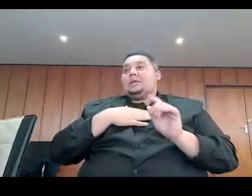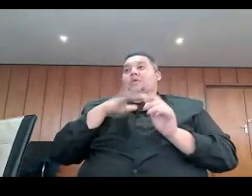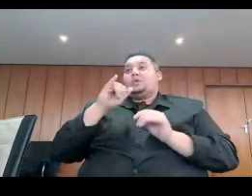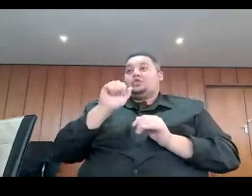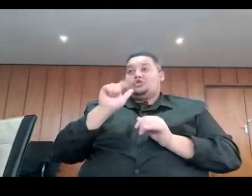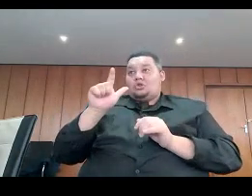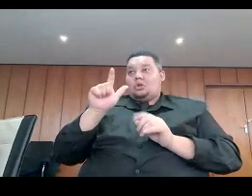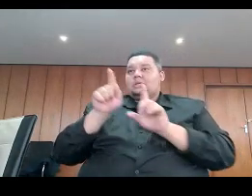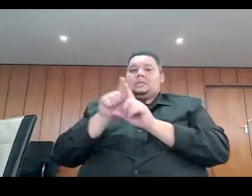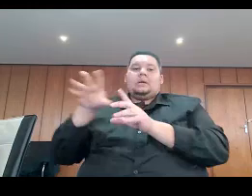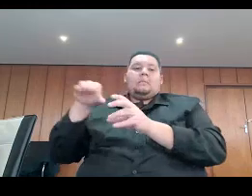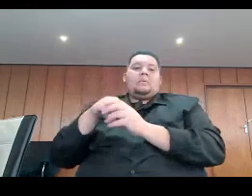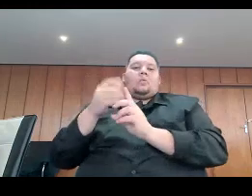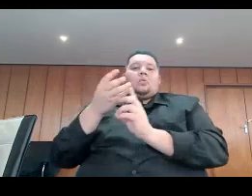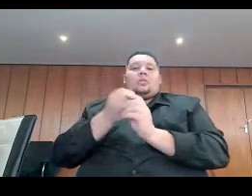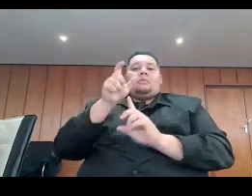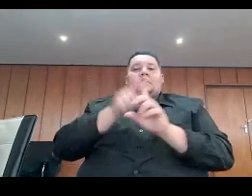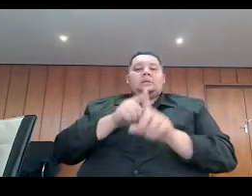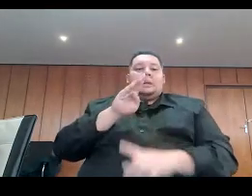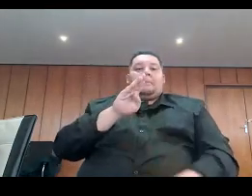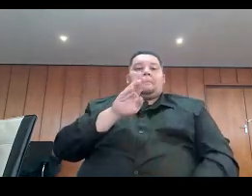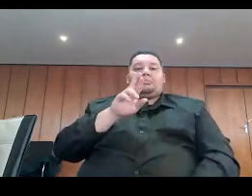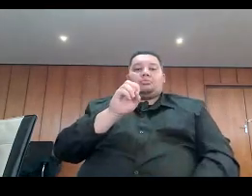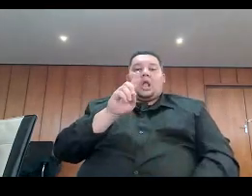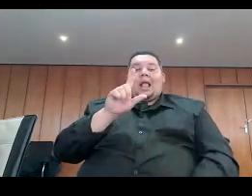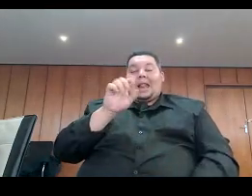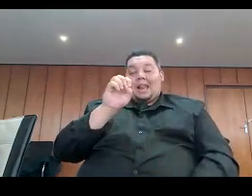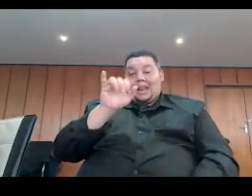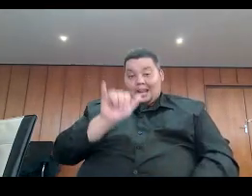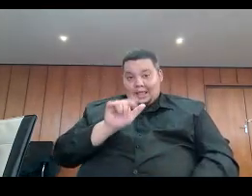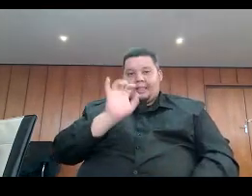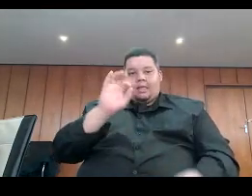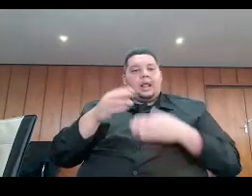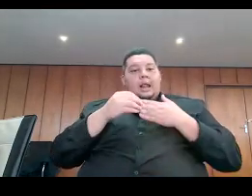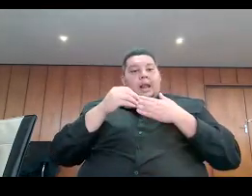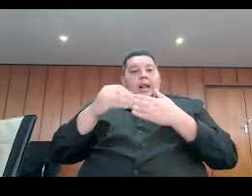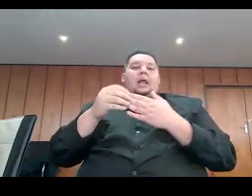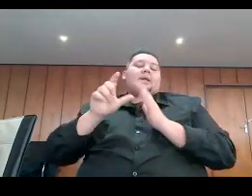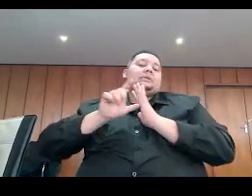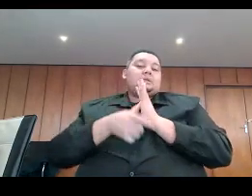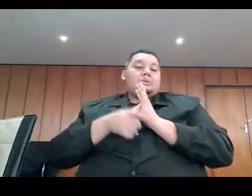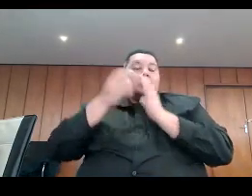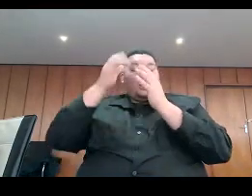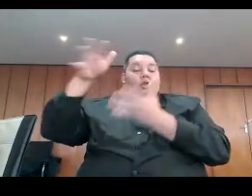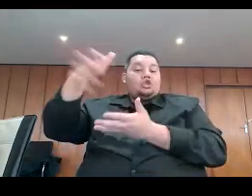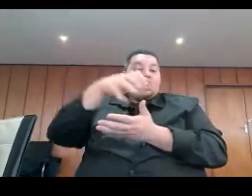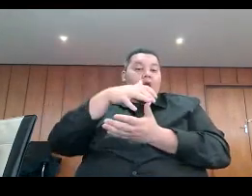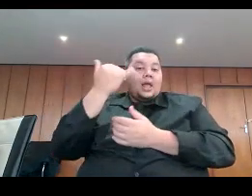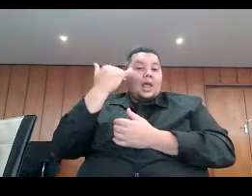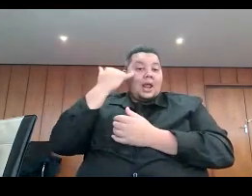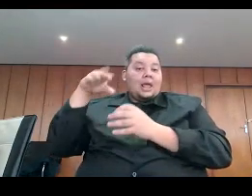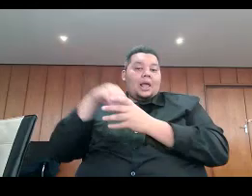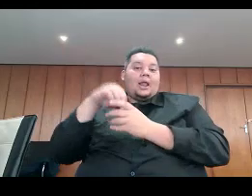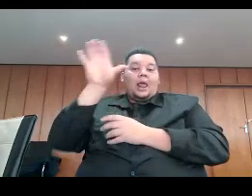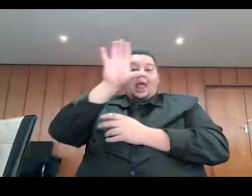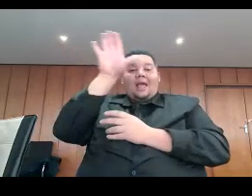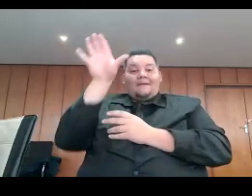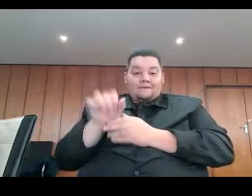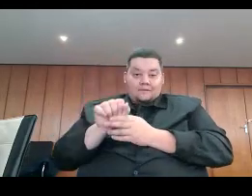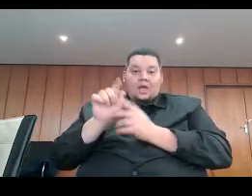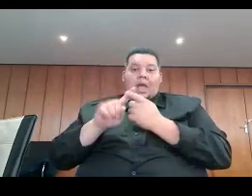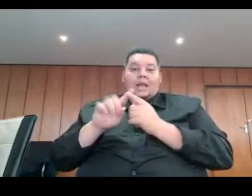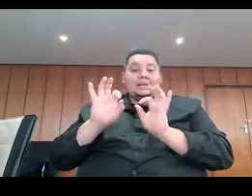and together with Bradley, they've led the initiative on the Disability Data Initiative in Africa. And this